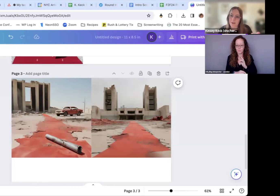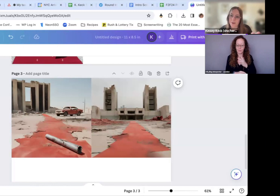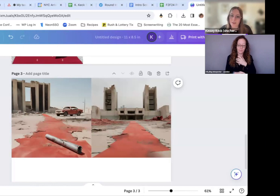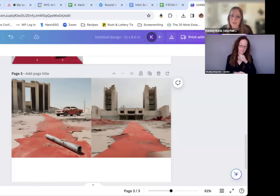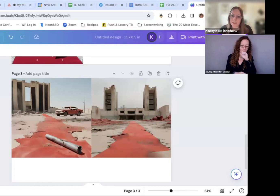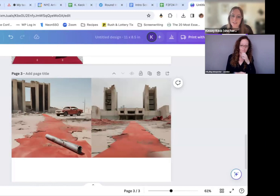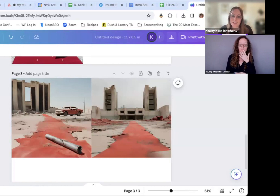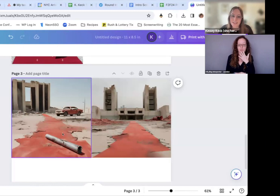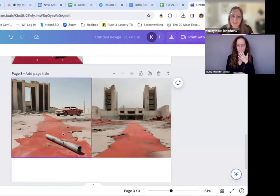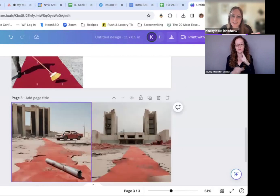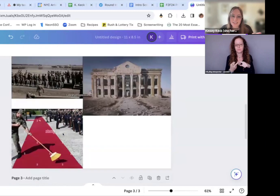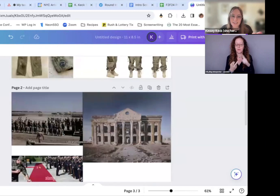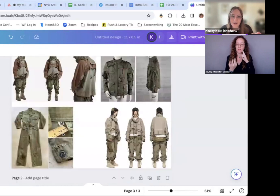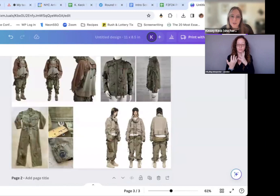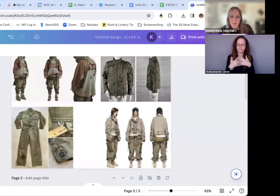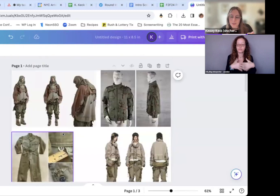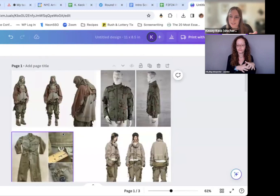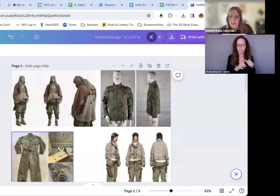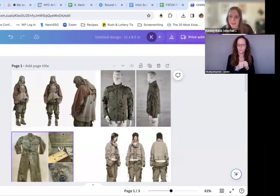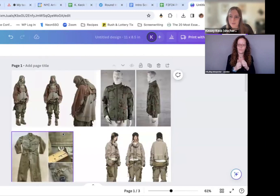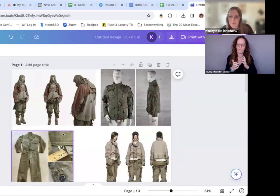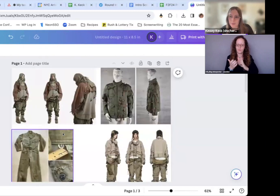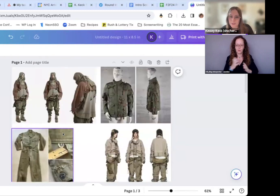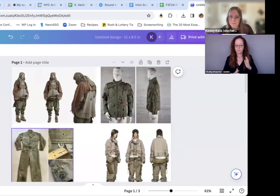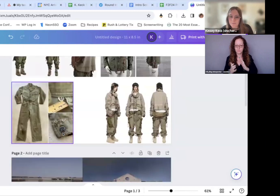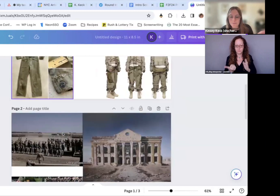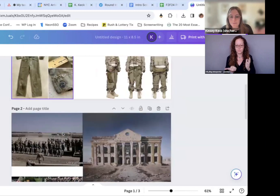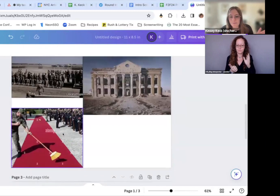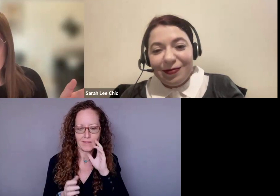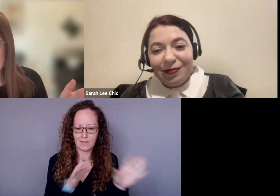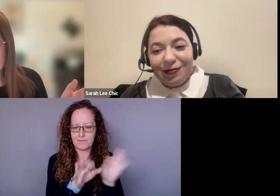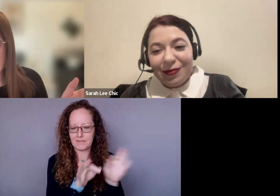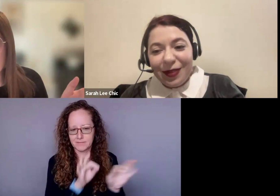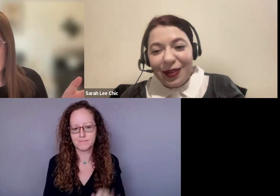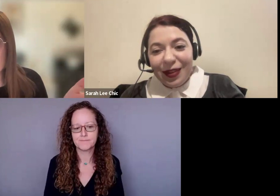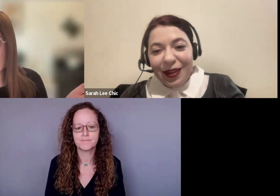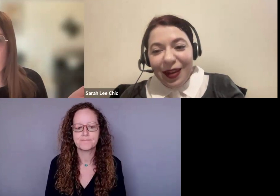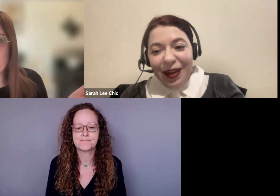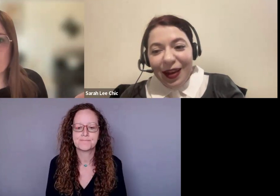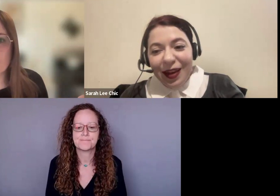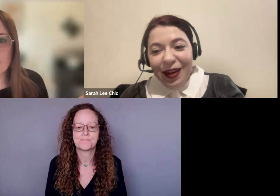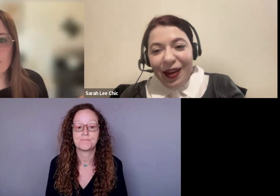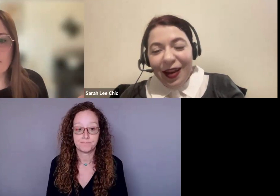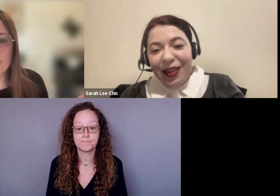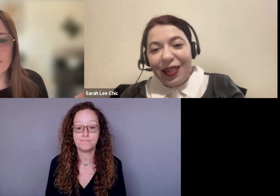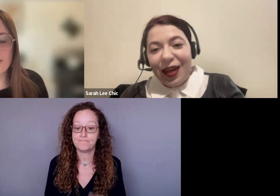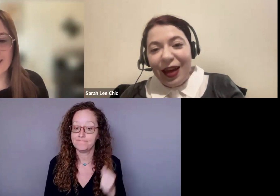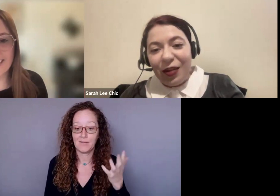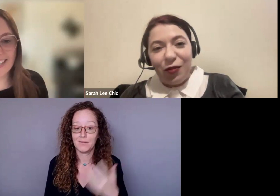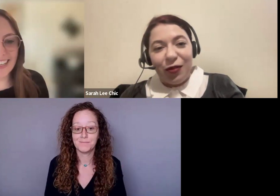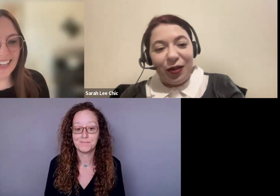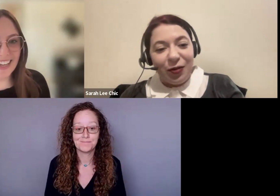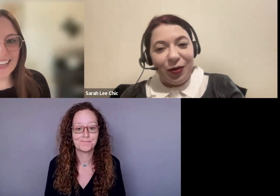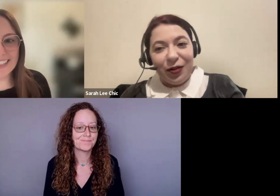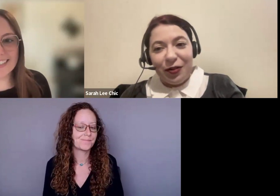went well with the costume images that I had pulled. So there you go. That